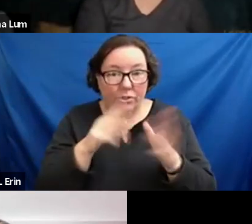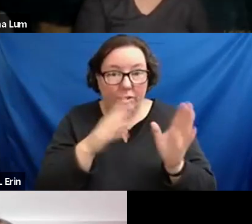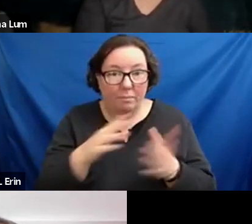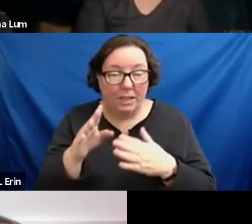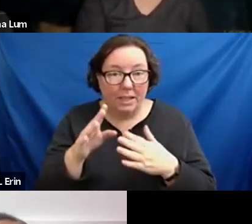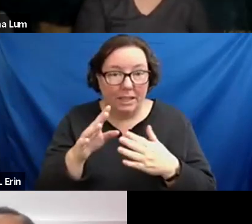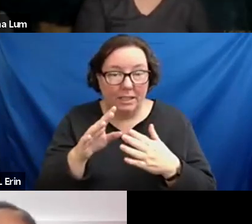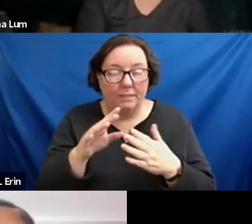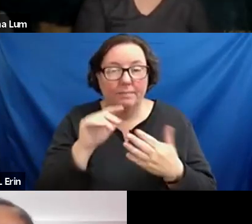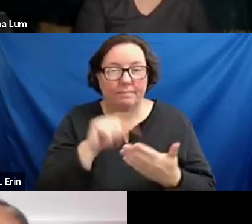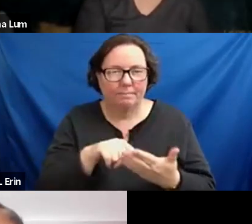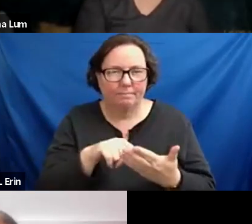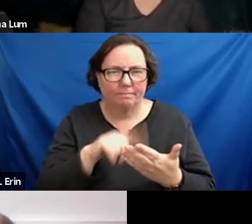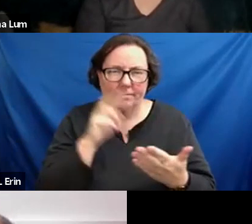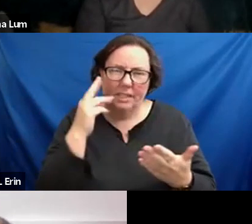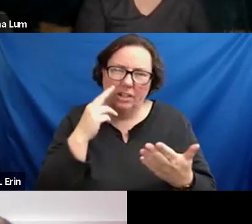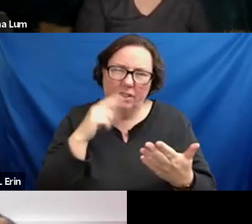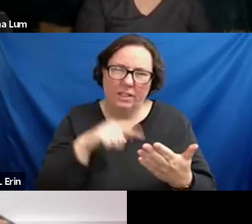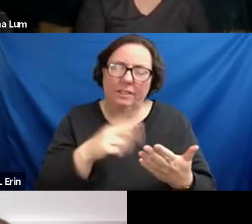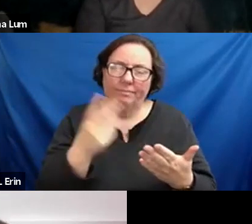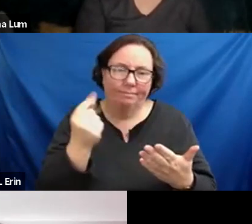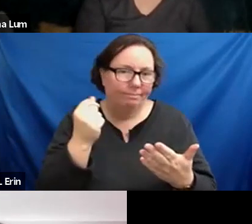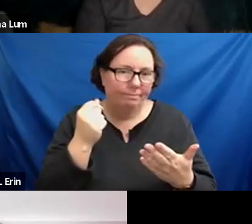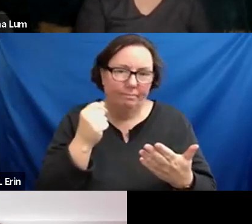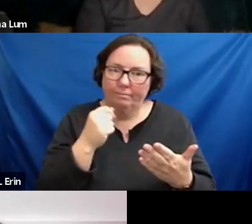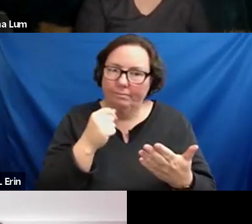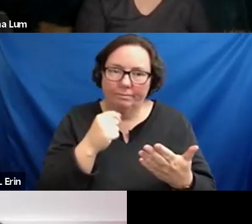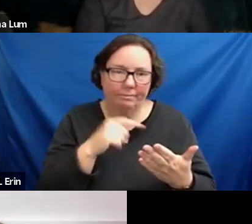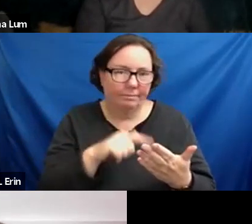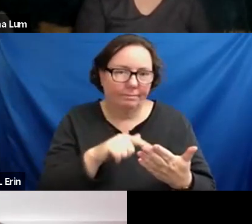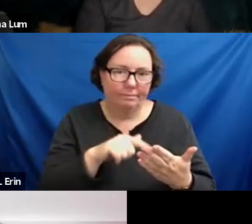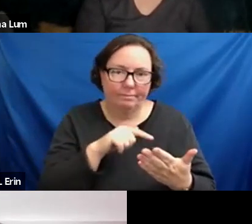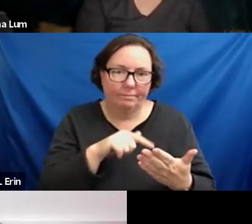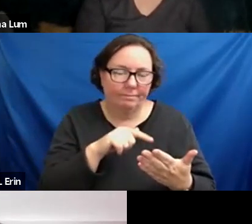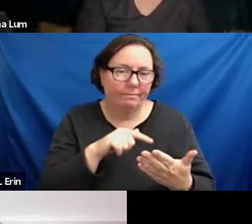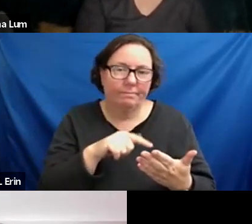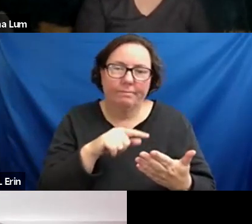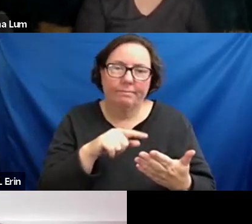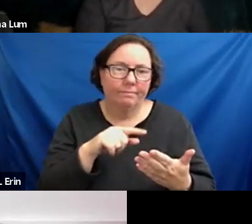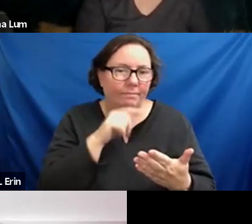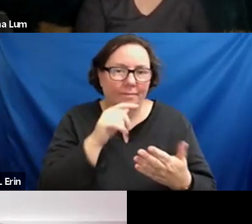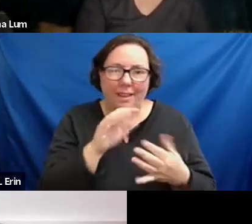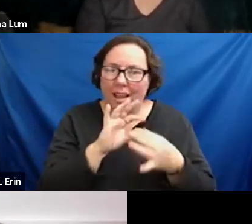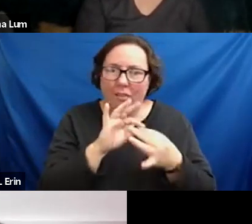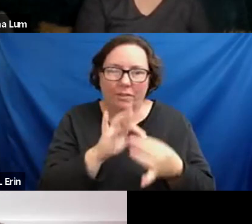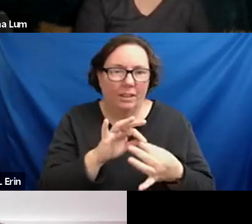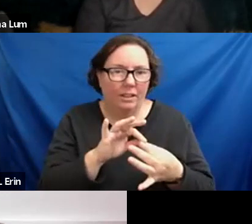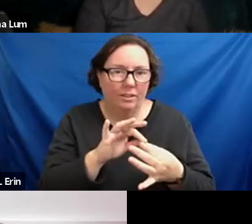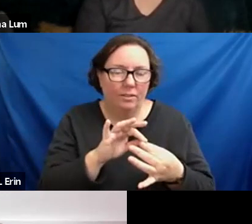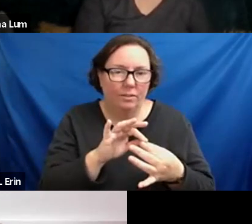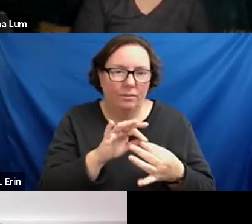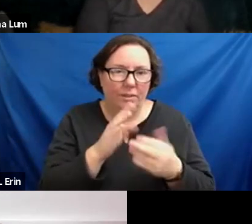codes, I realized pretty quickly that it had nothing to do with